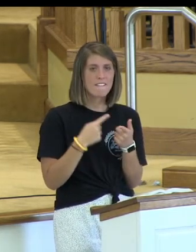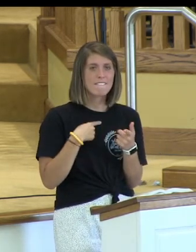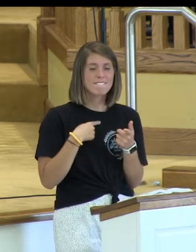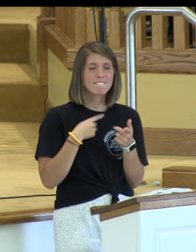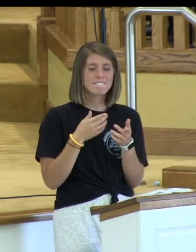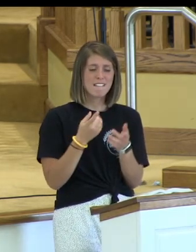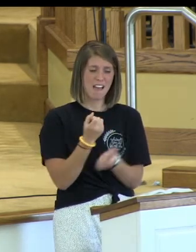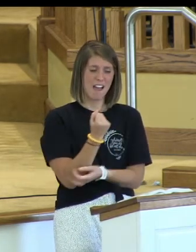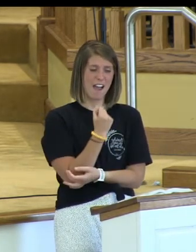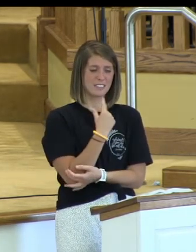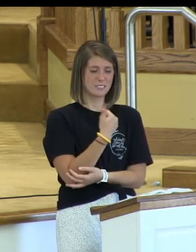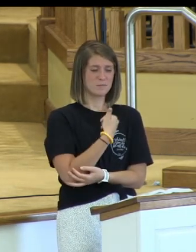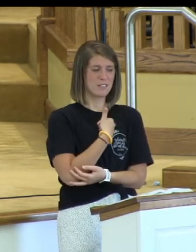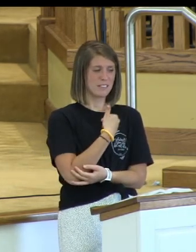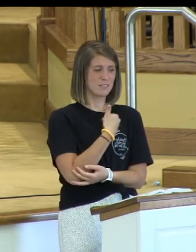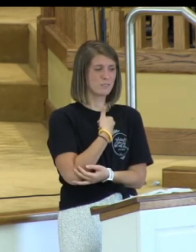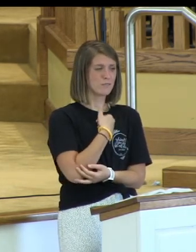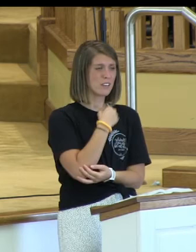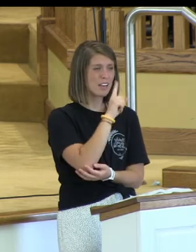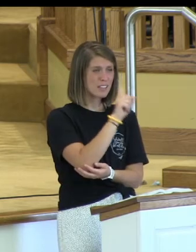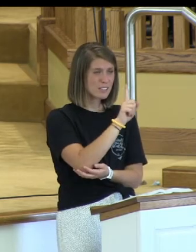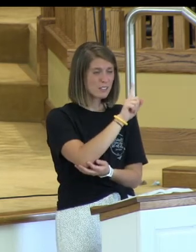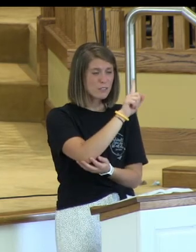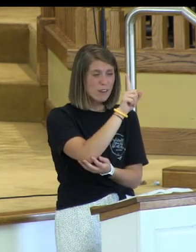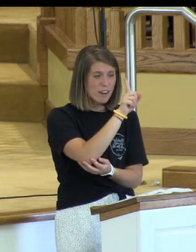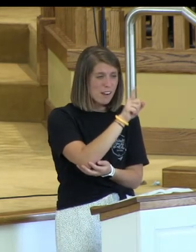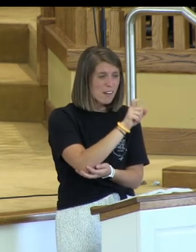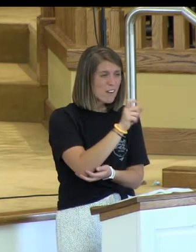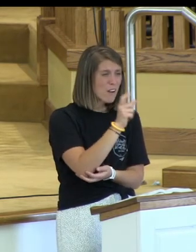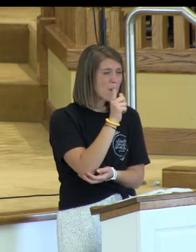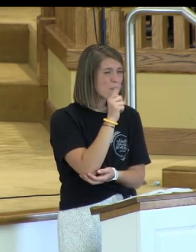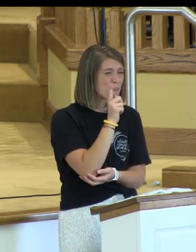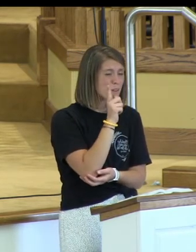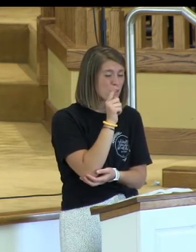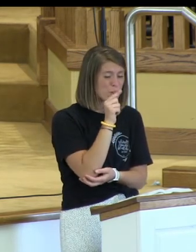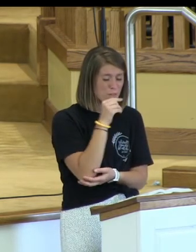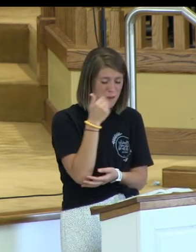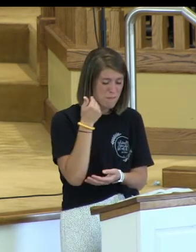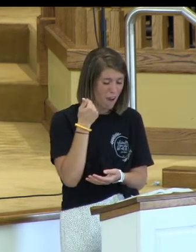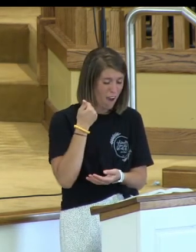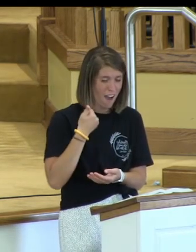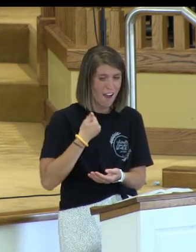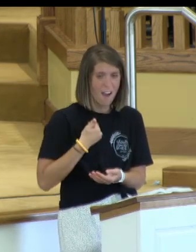ask myself one question, who am